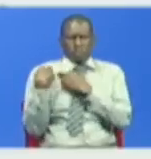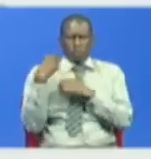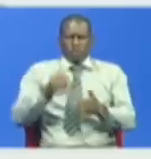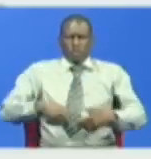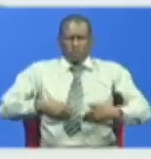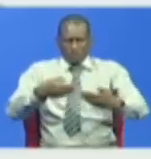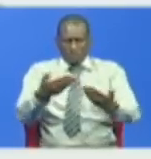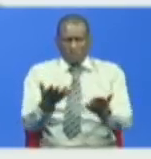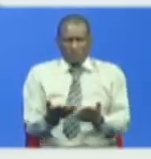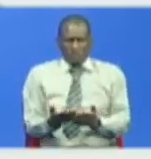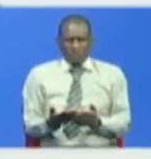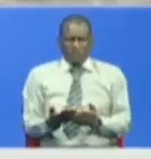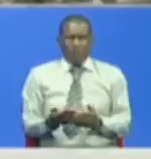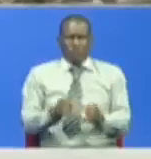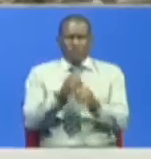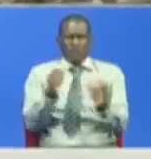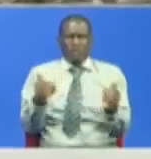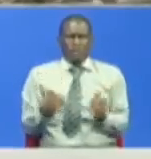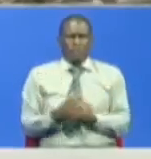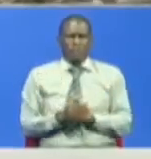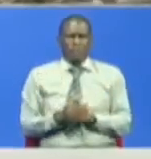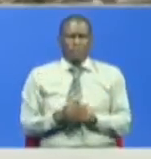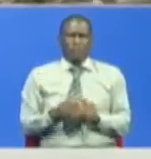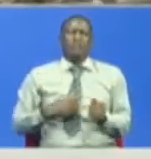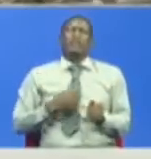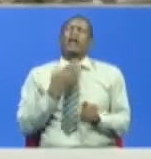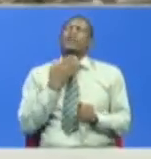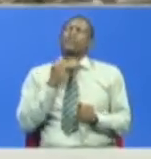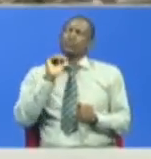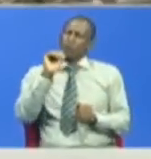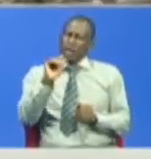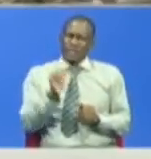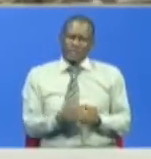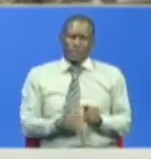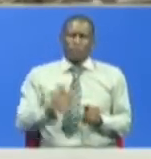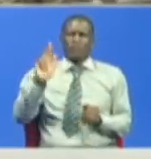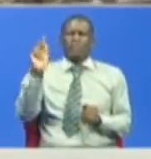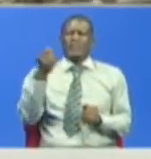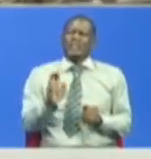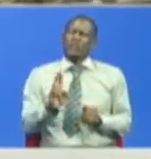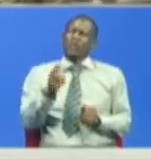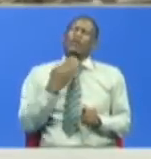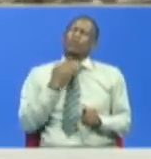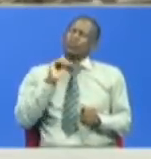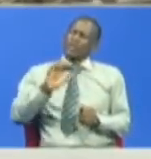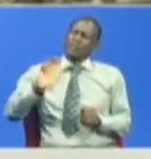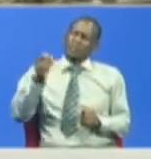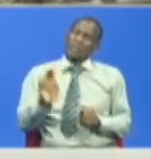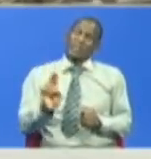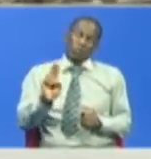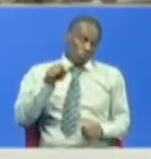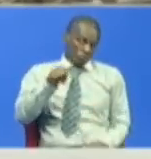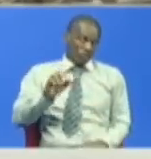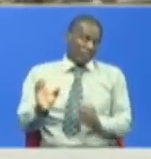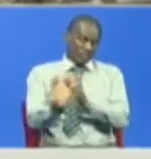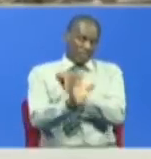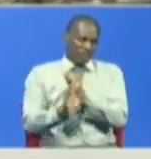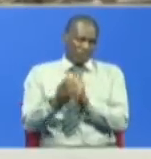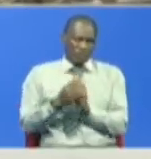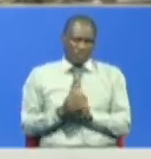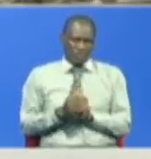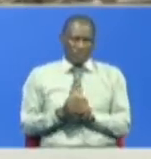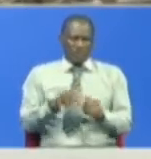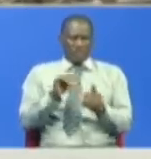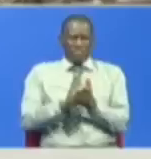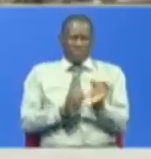given diligently. And I want to plead with His Excellency the President of the Republic of Kenya that